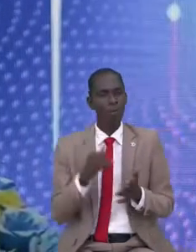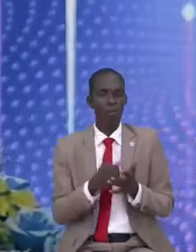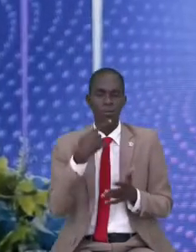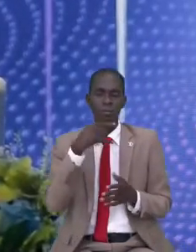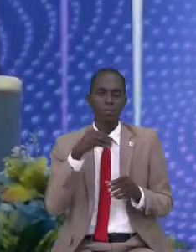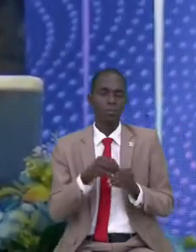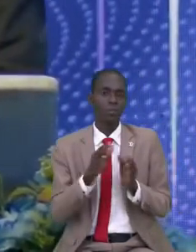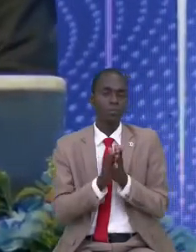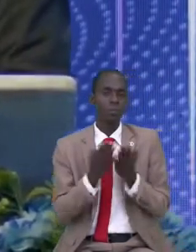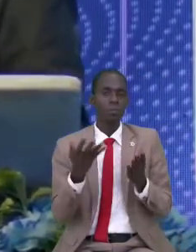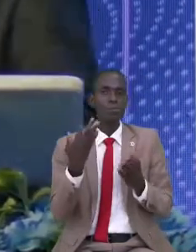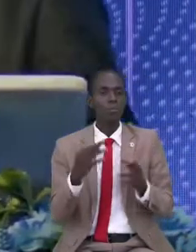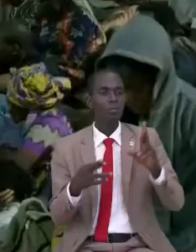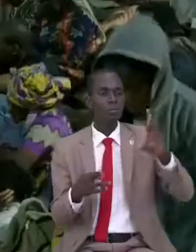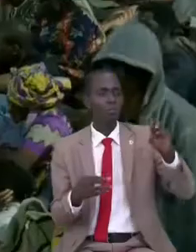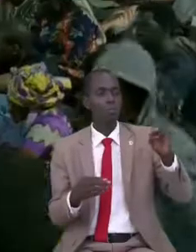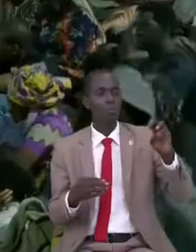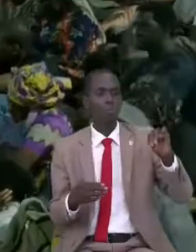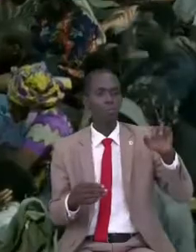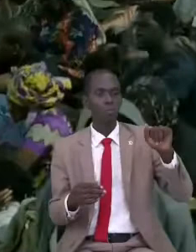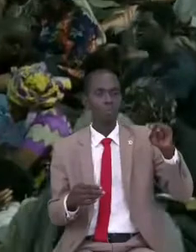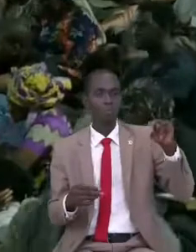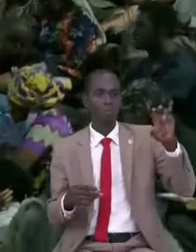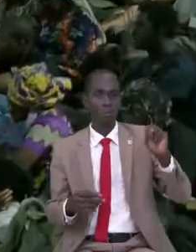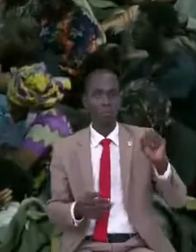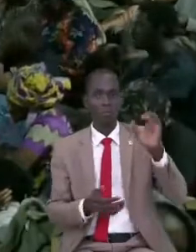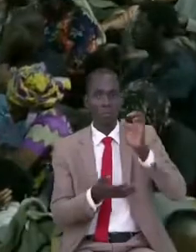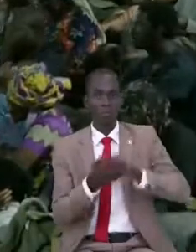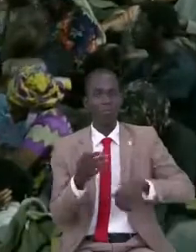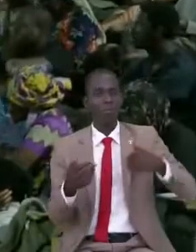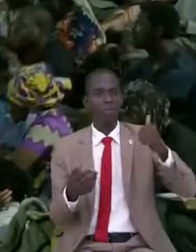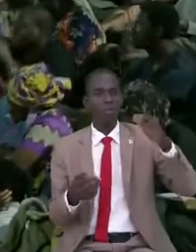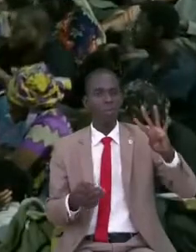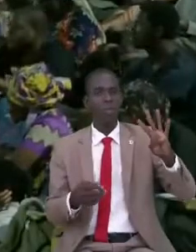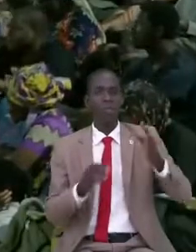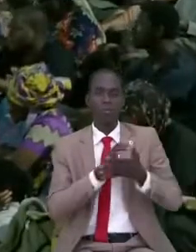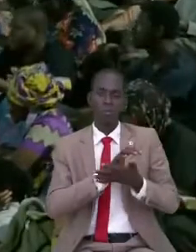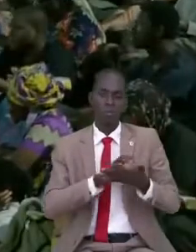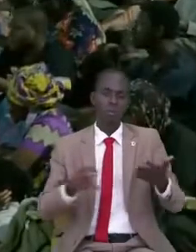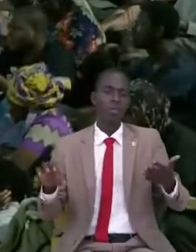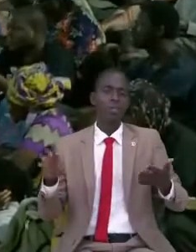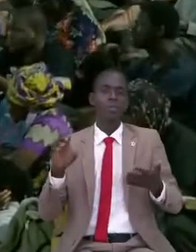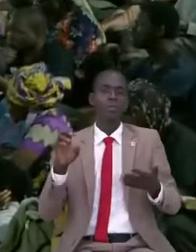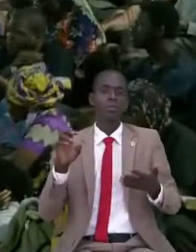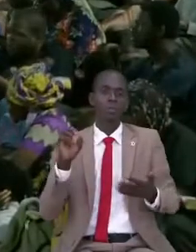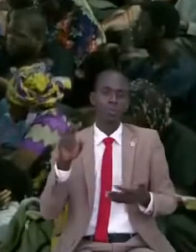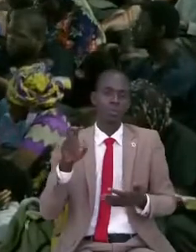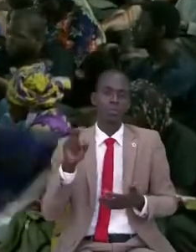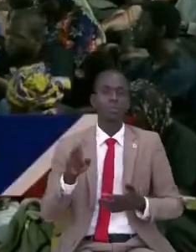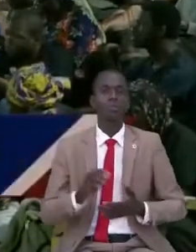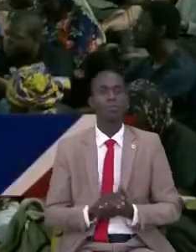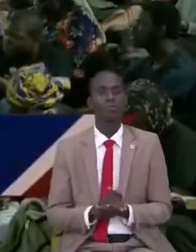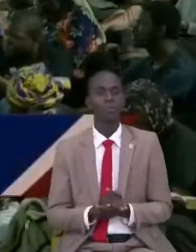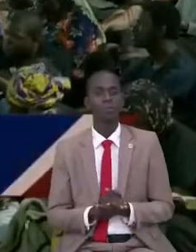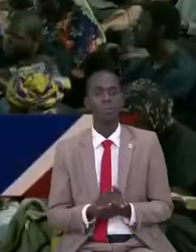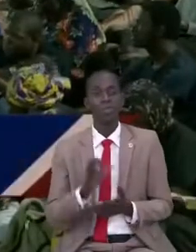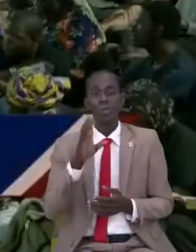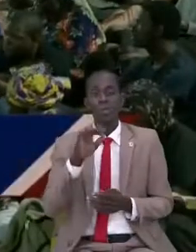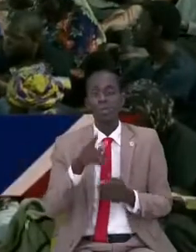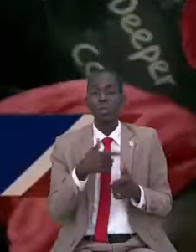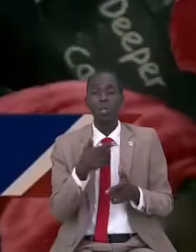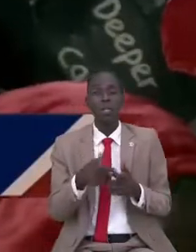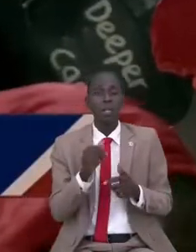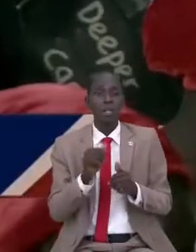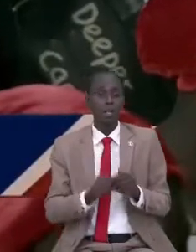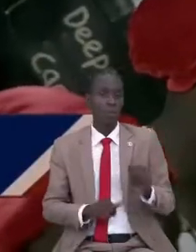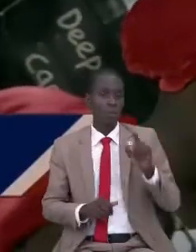chapter 14, verse 12. Romans chapter 14, reading from verse 12. So then,